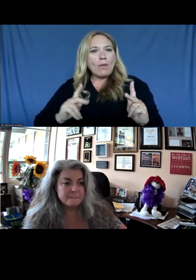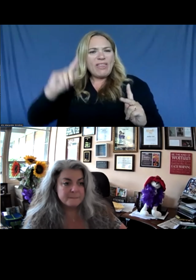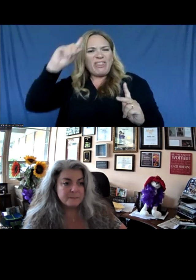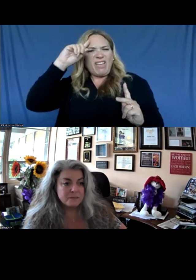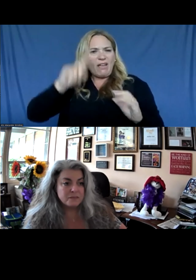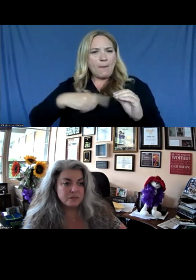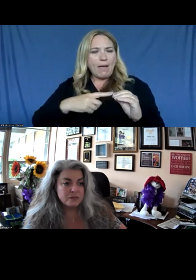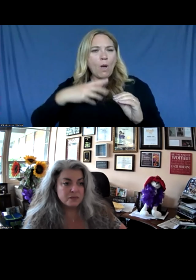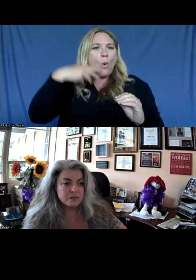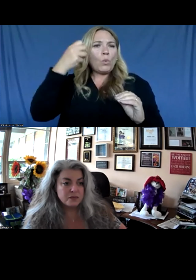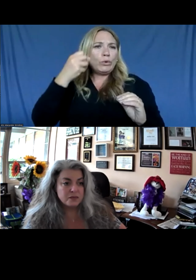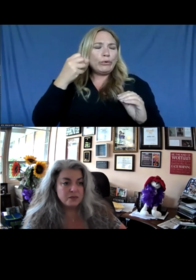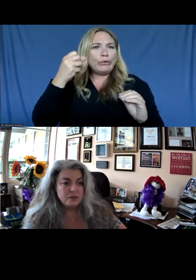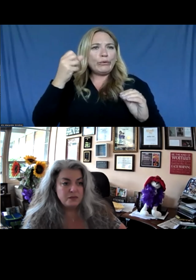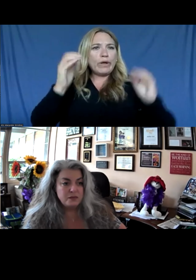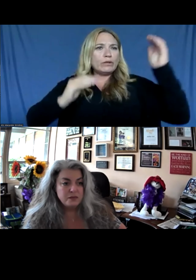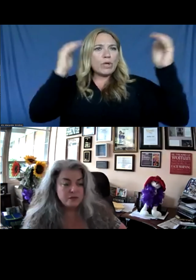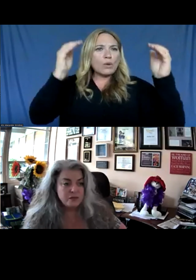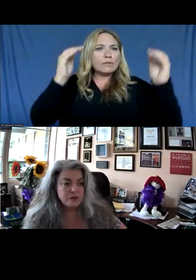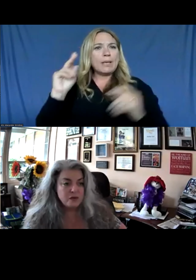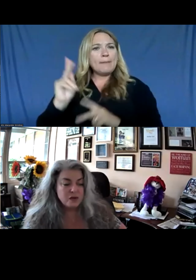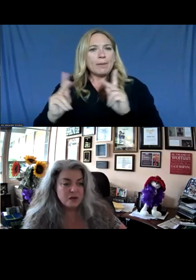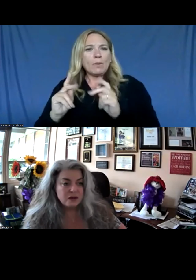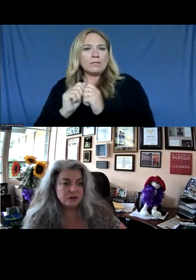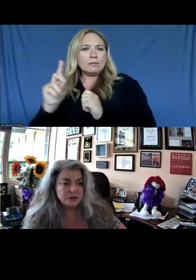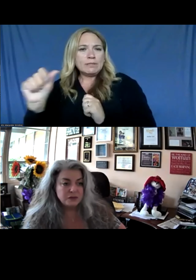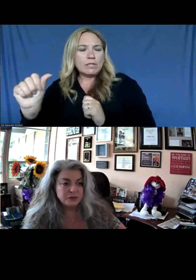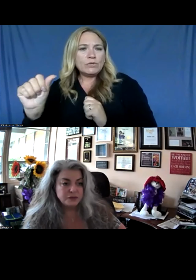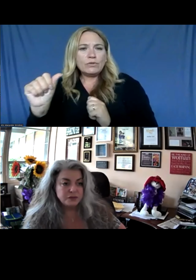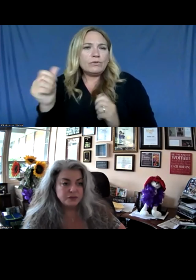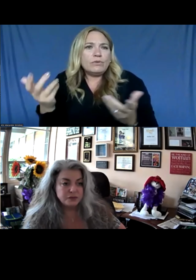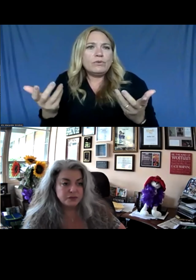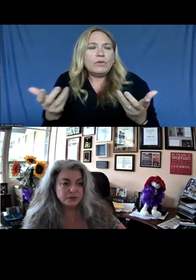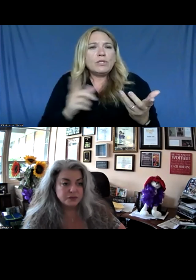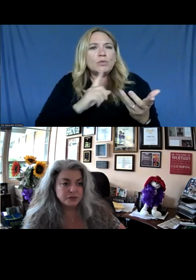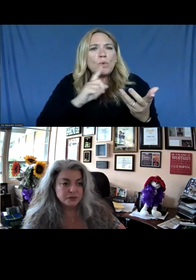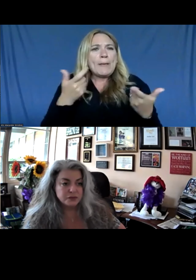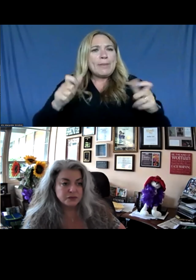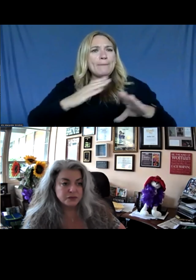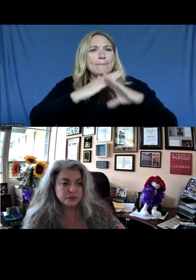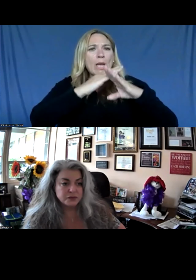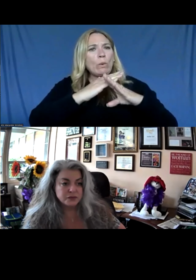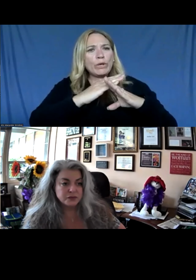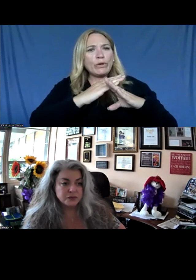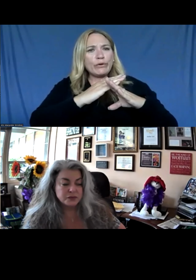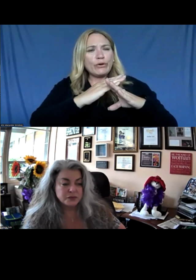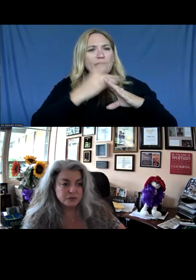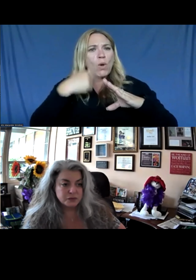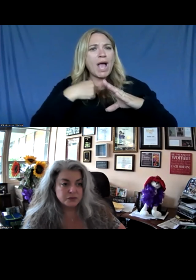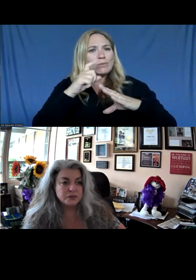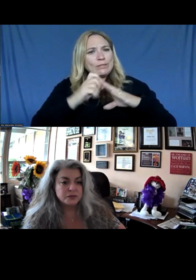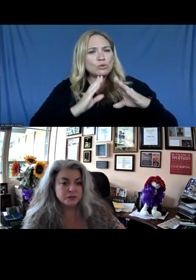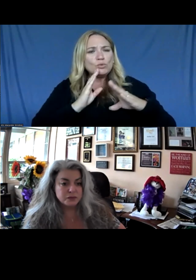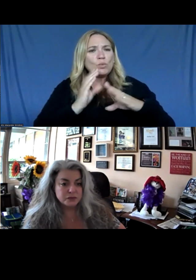about older adults and people with disabilities. And I think that that is going to be such a huge barrier to overcome for us as a